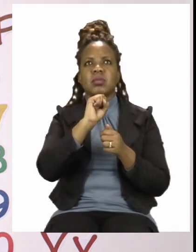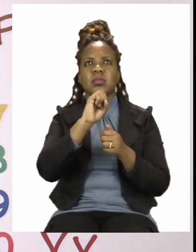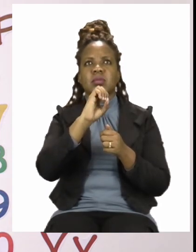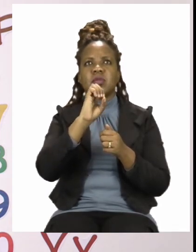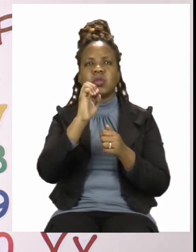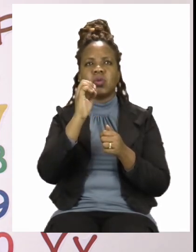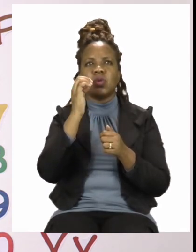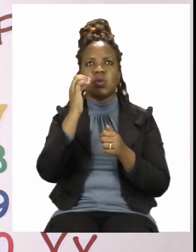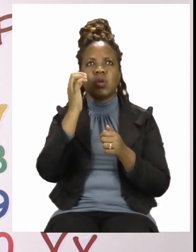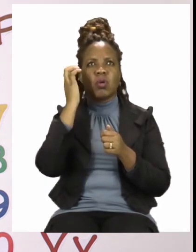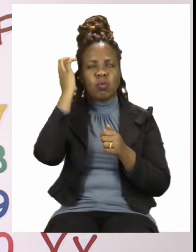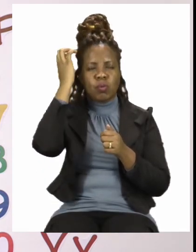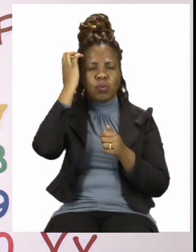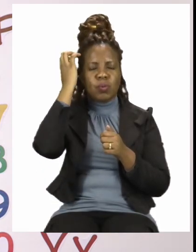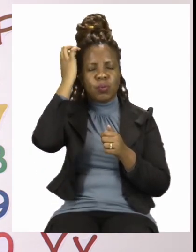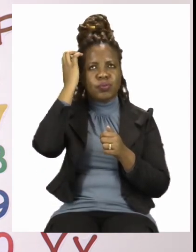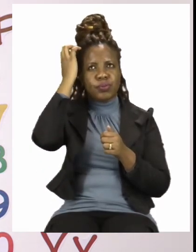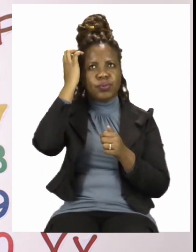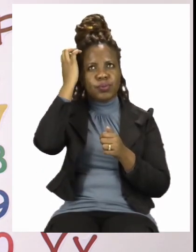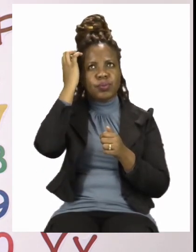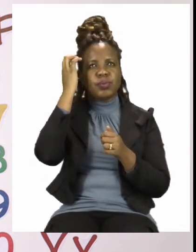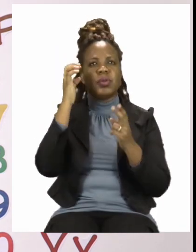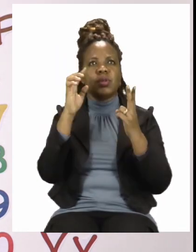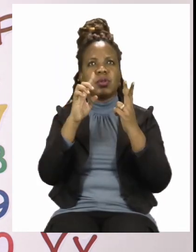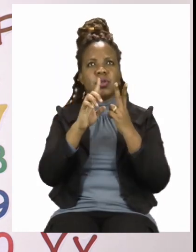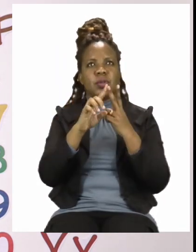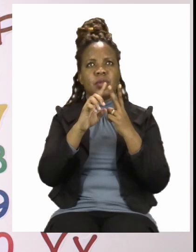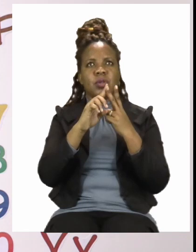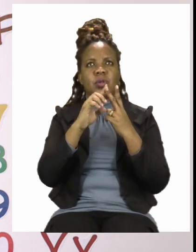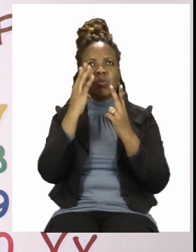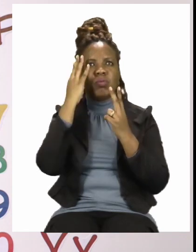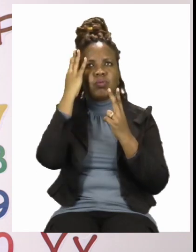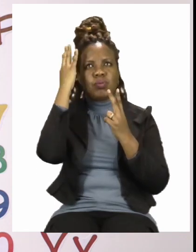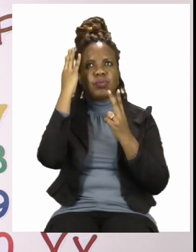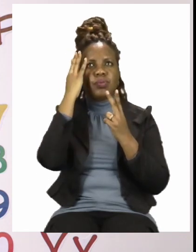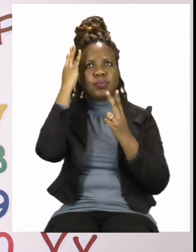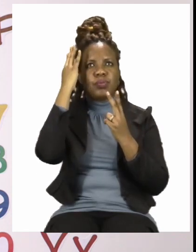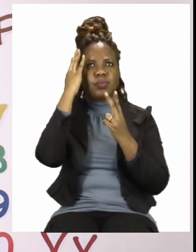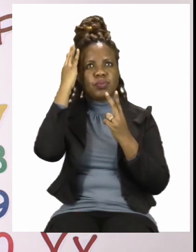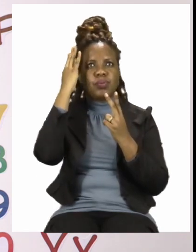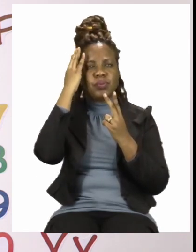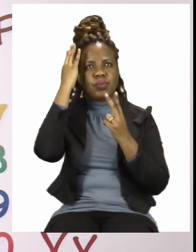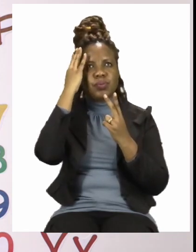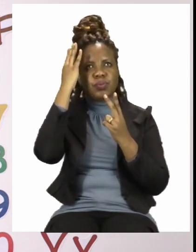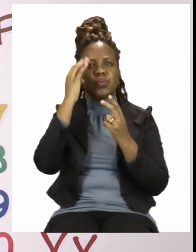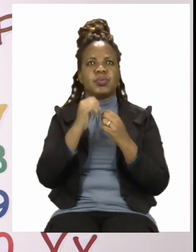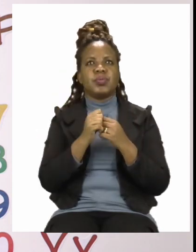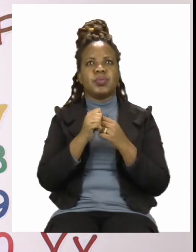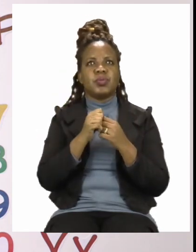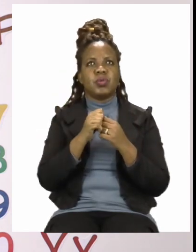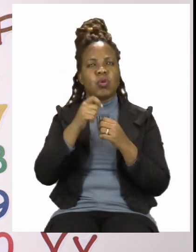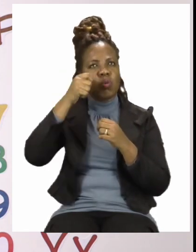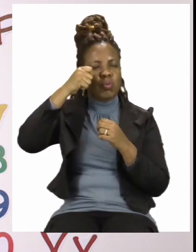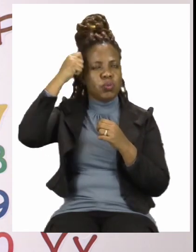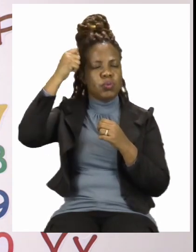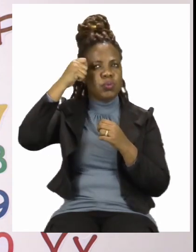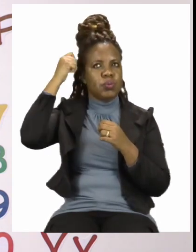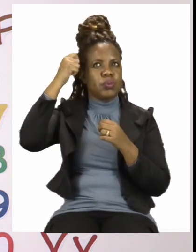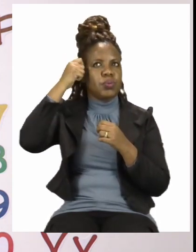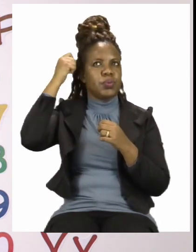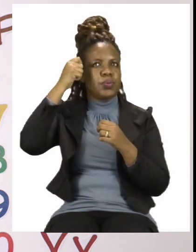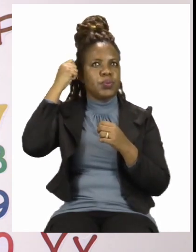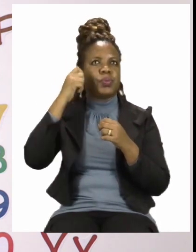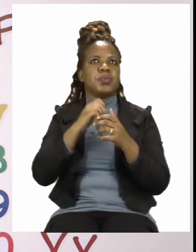brush and the comb are used for our heads. Now, every time we are done with our bath or